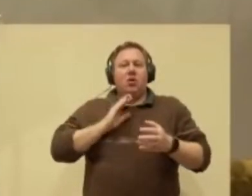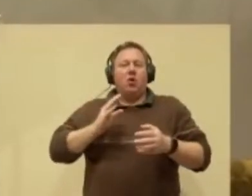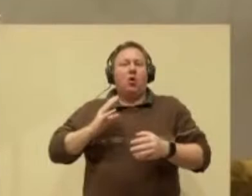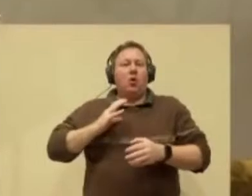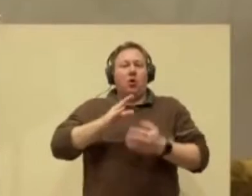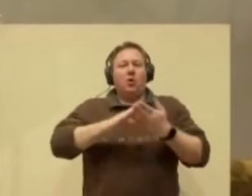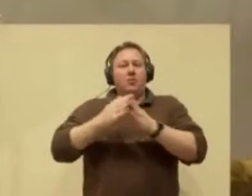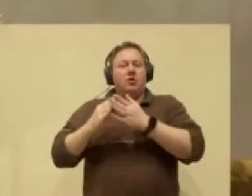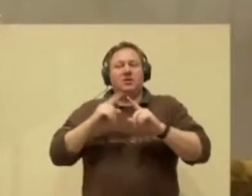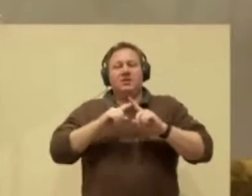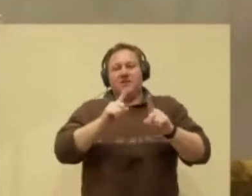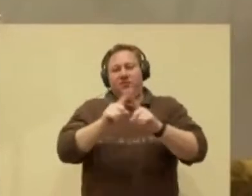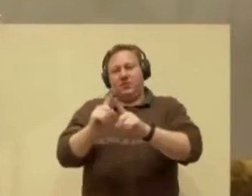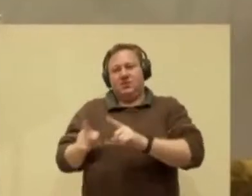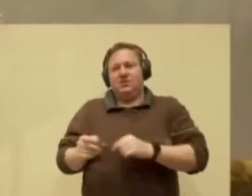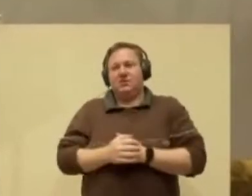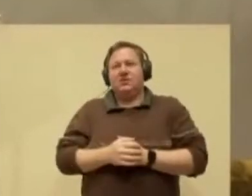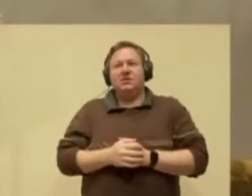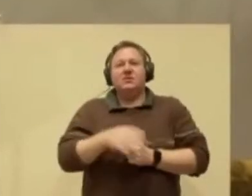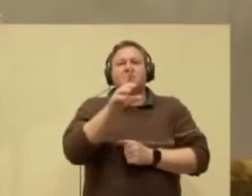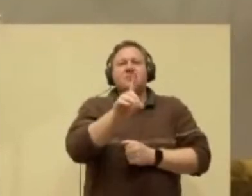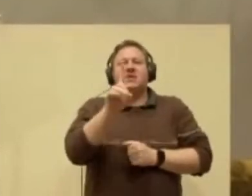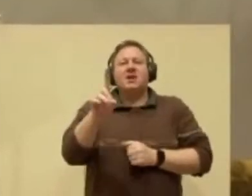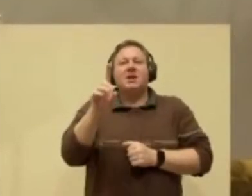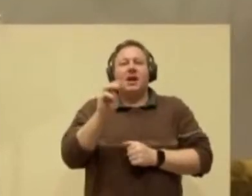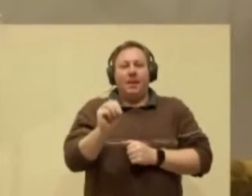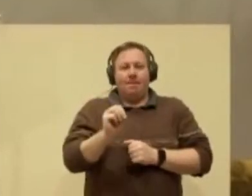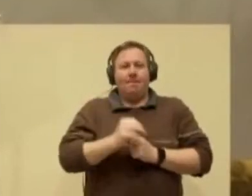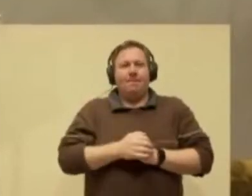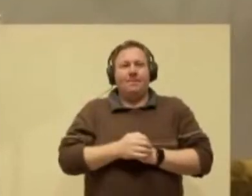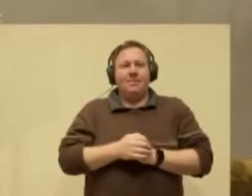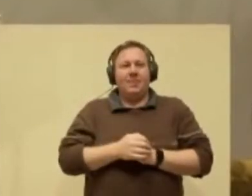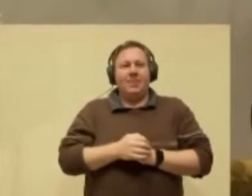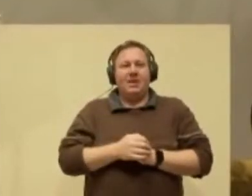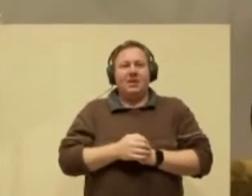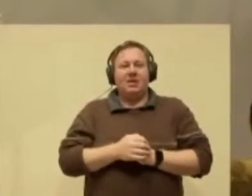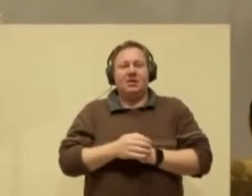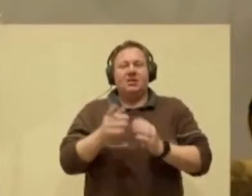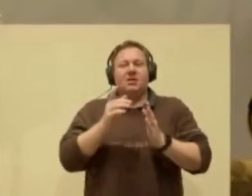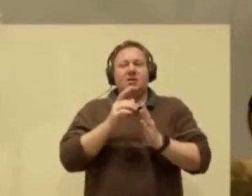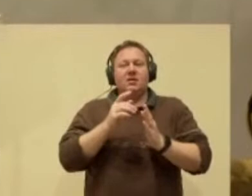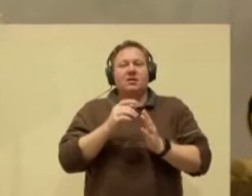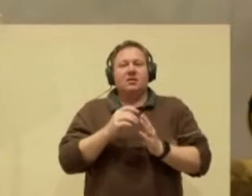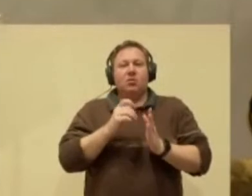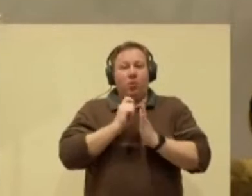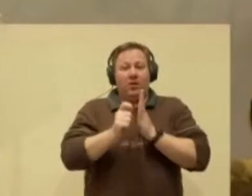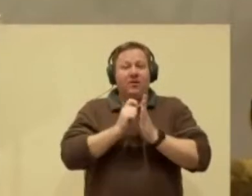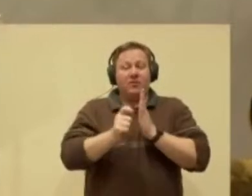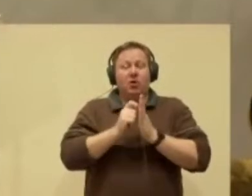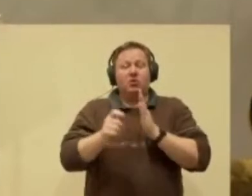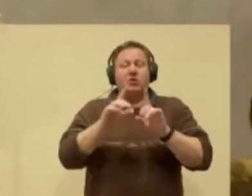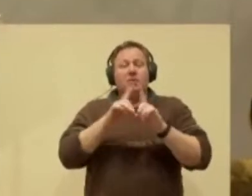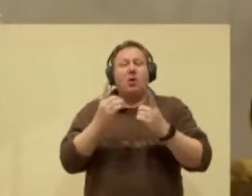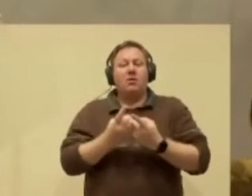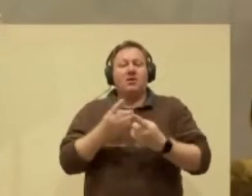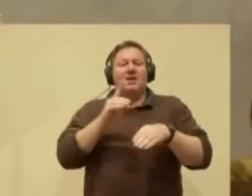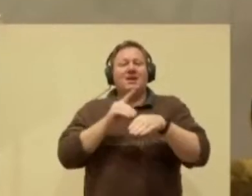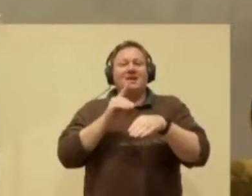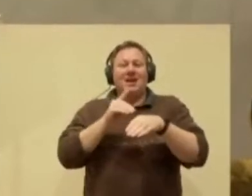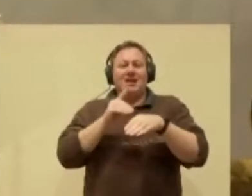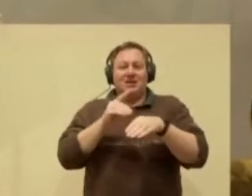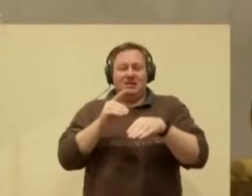on the ddm we have noted as a department hurry information around our data was not